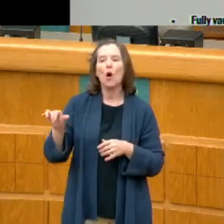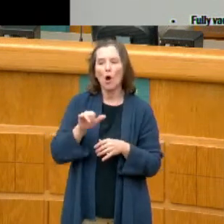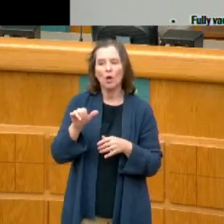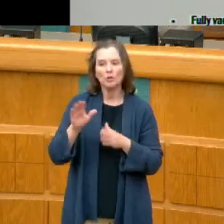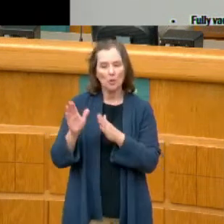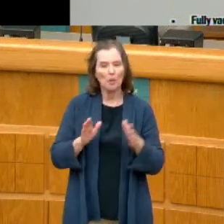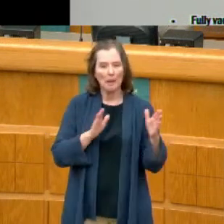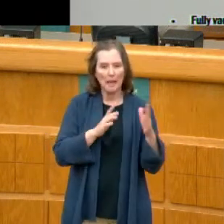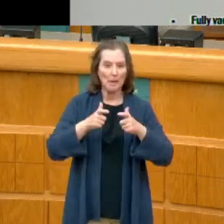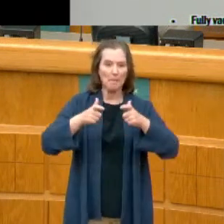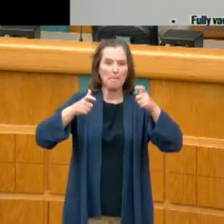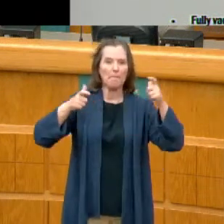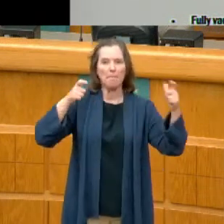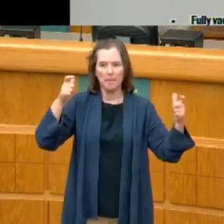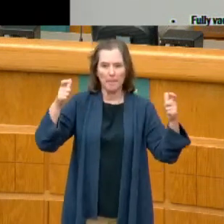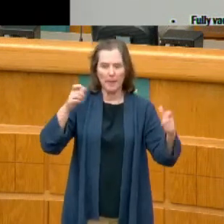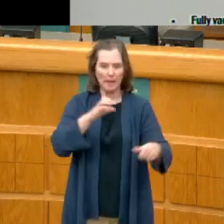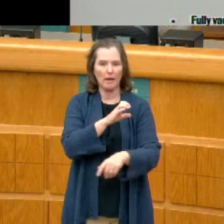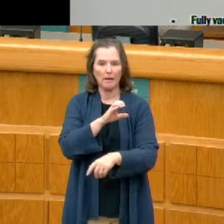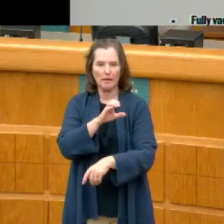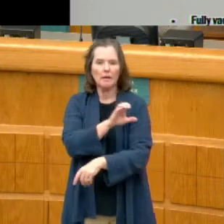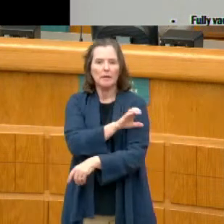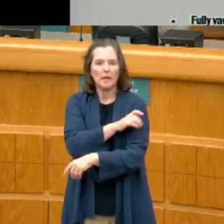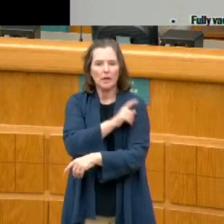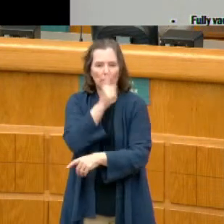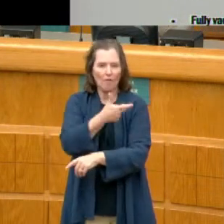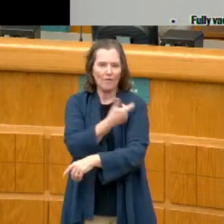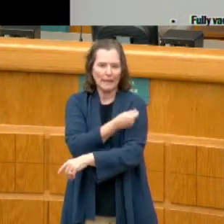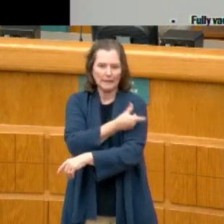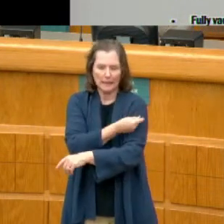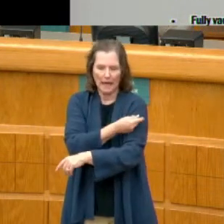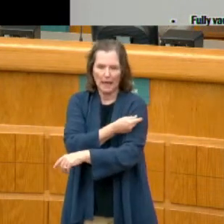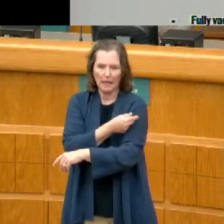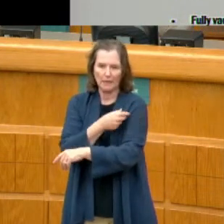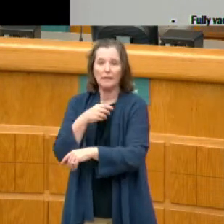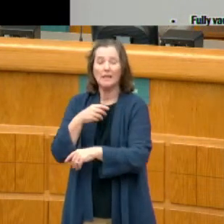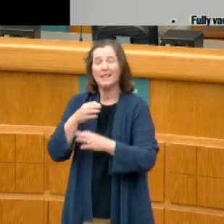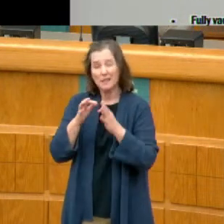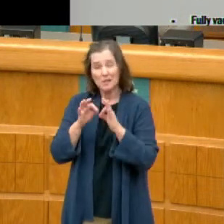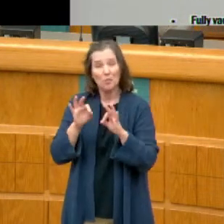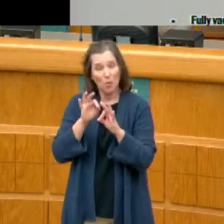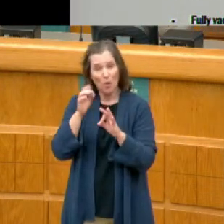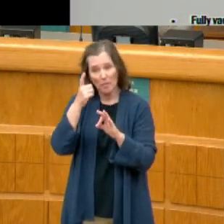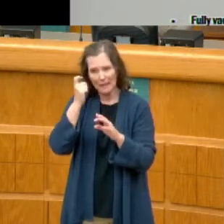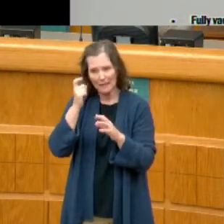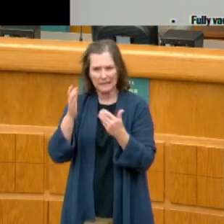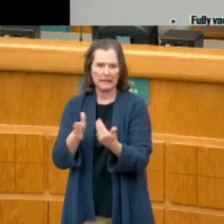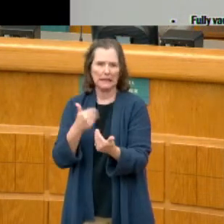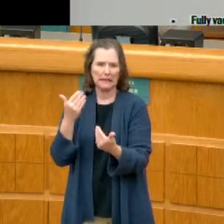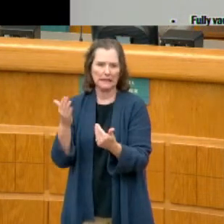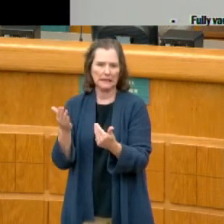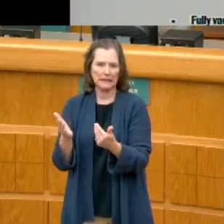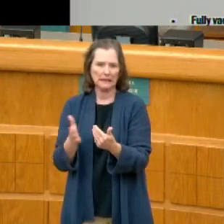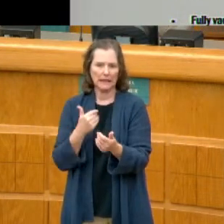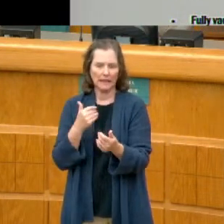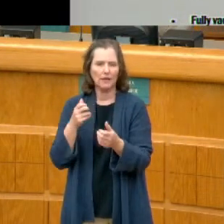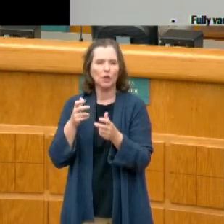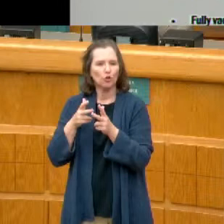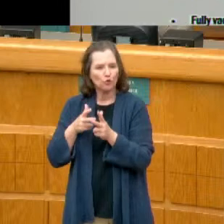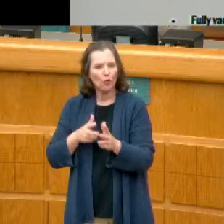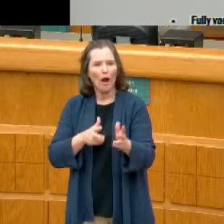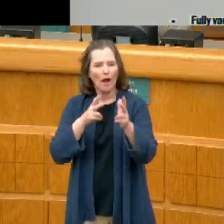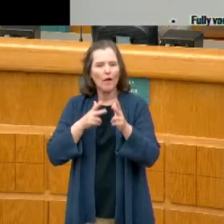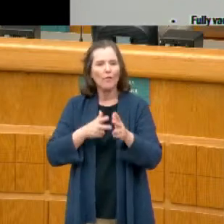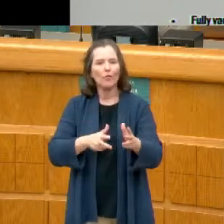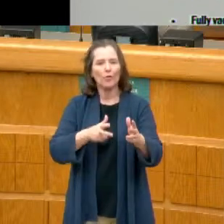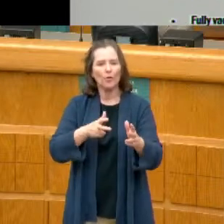vaccination clinic. It's important enough for us to make it very convenient. You can come through as the drive-through through Memorial. You